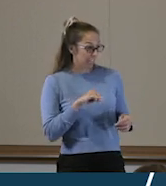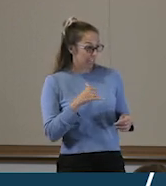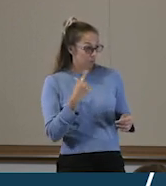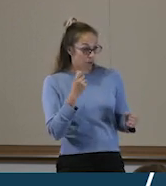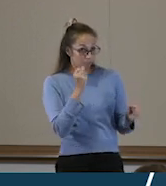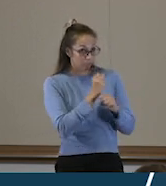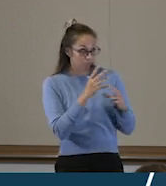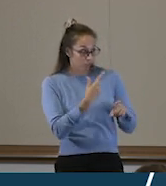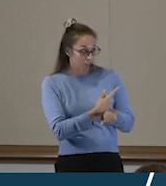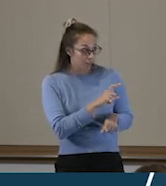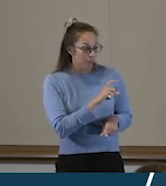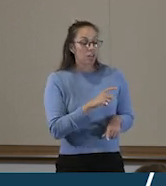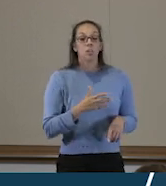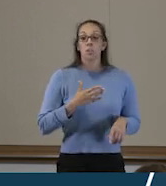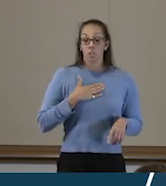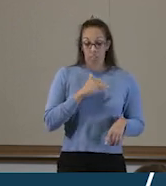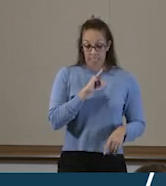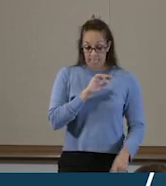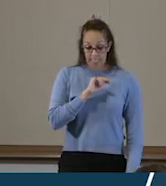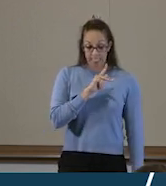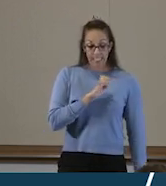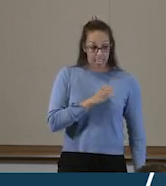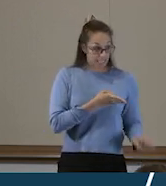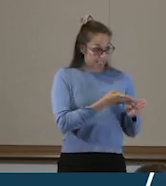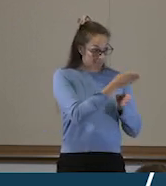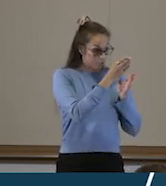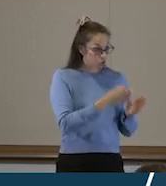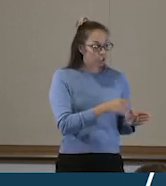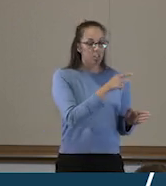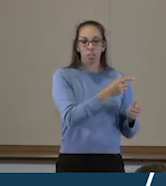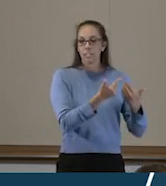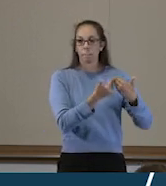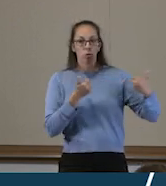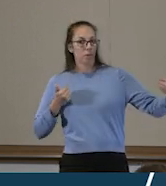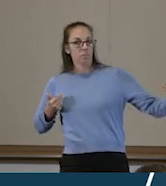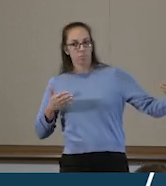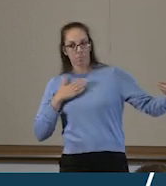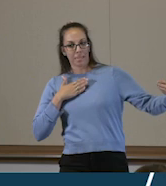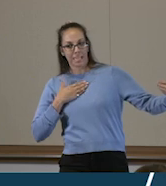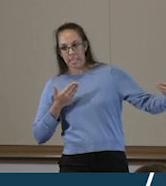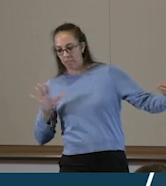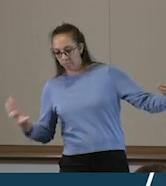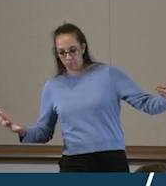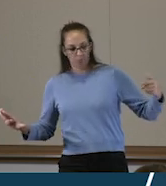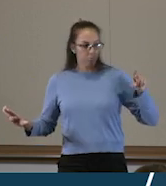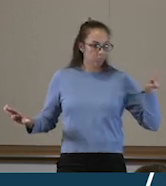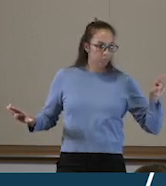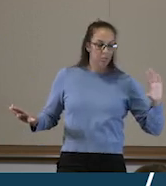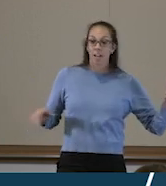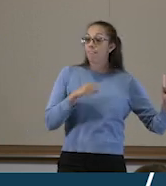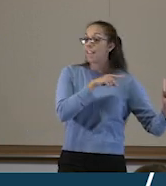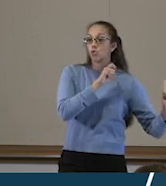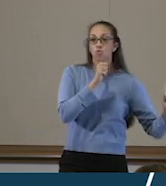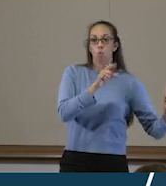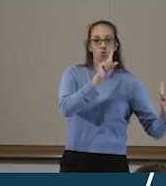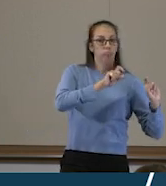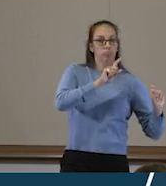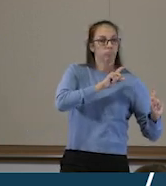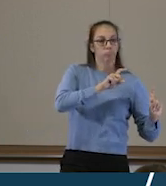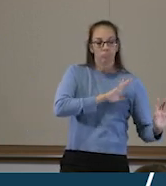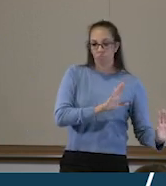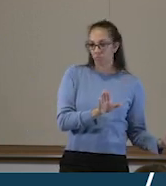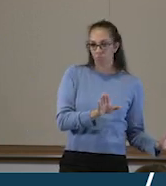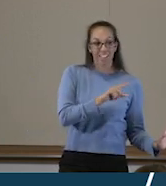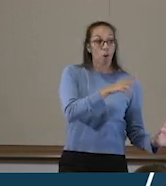specialists, our intake specialists are completely separate from myself. They will not do the questionnaire. They will do their own set